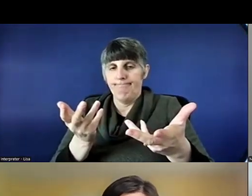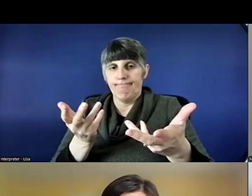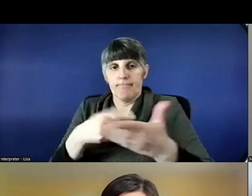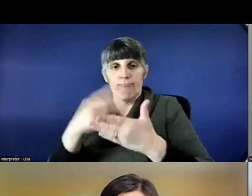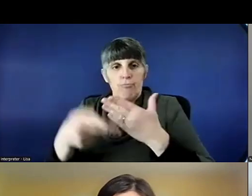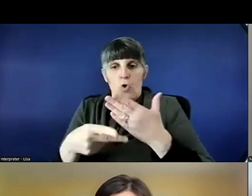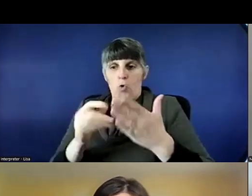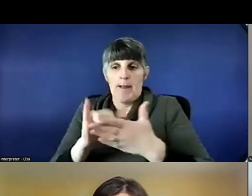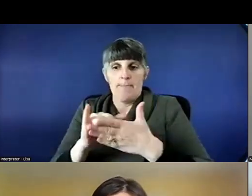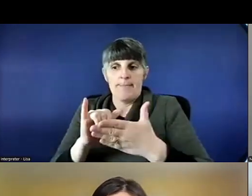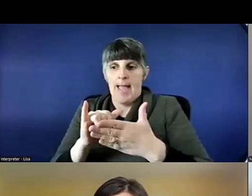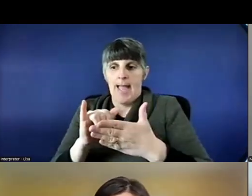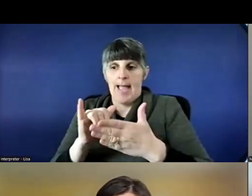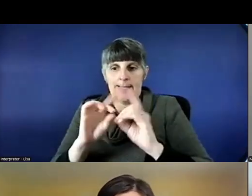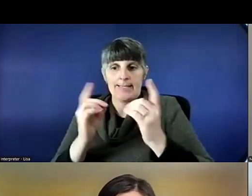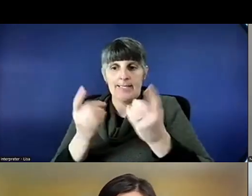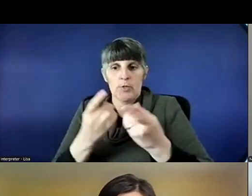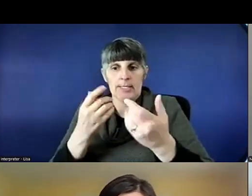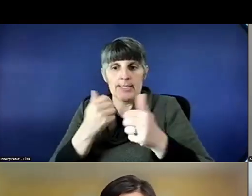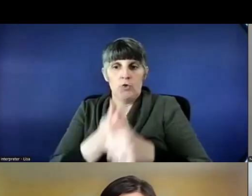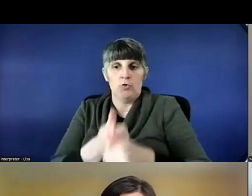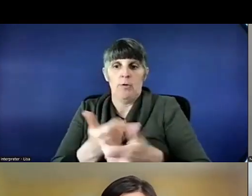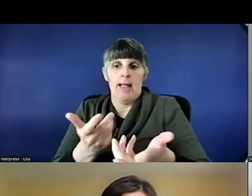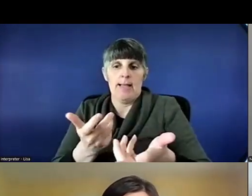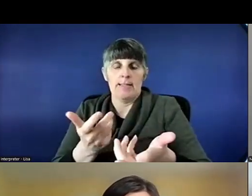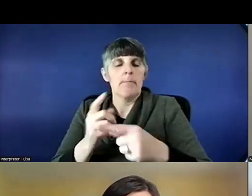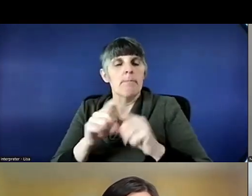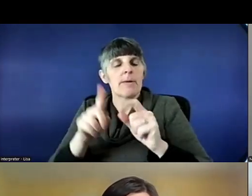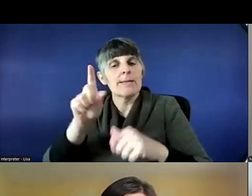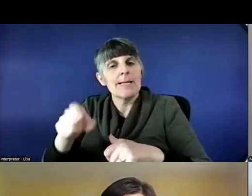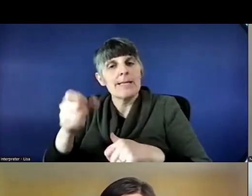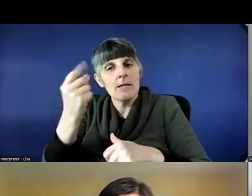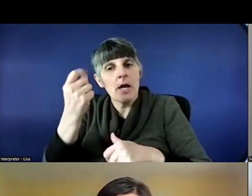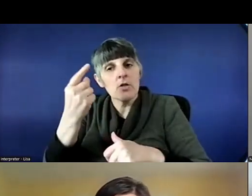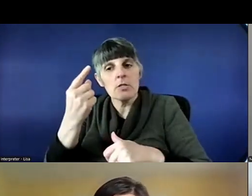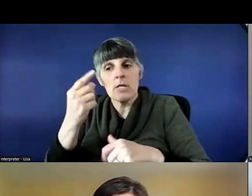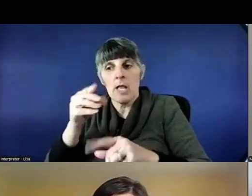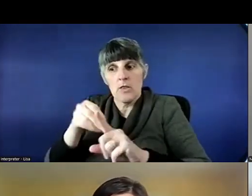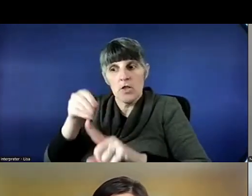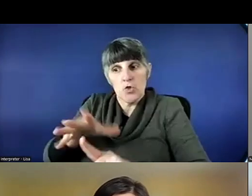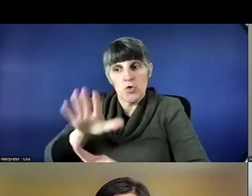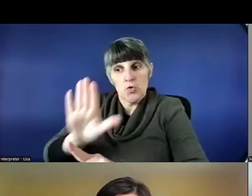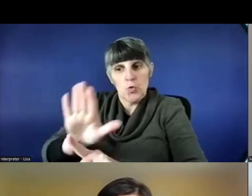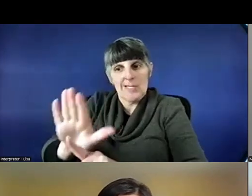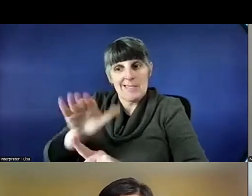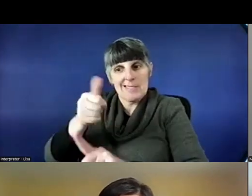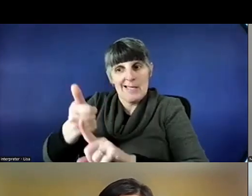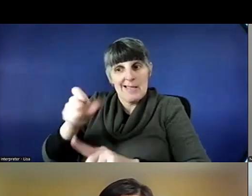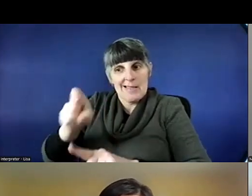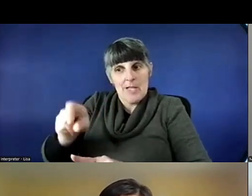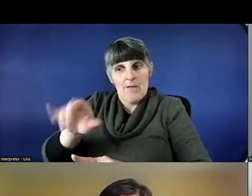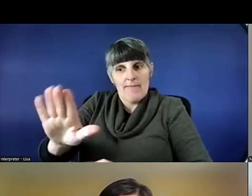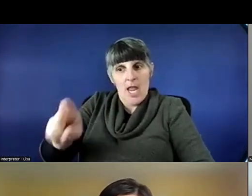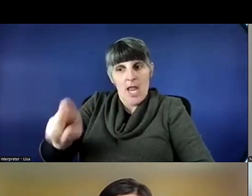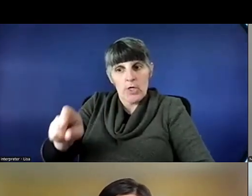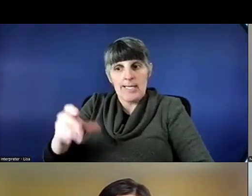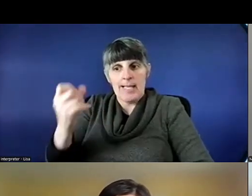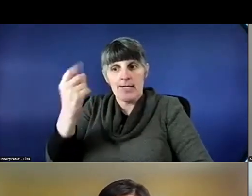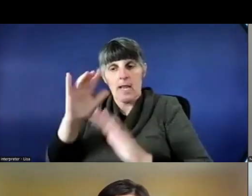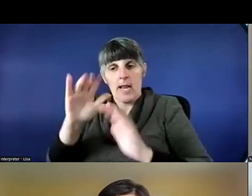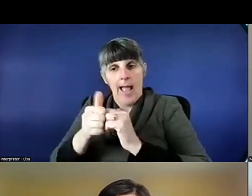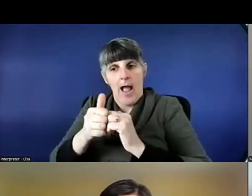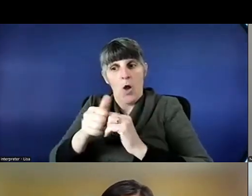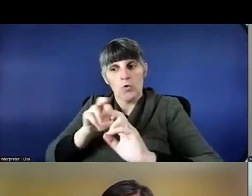program that the district is utilizing, but they need to understand the students themselves, the needs of those students, and to understand how